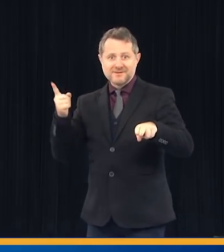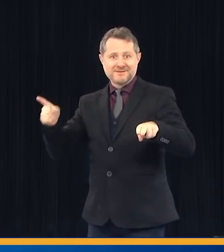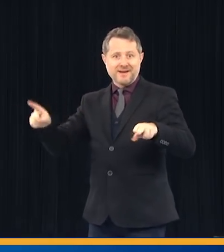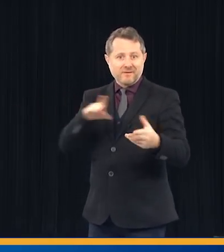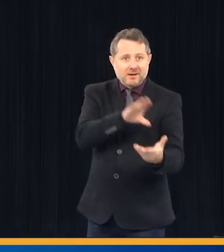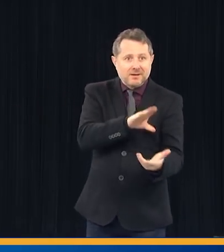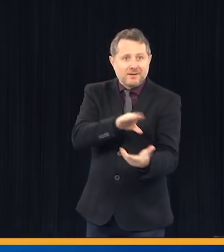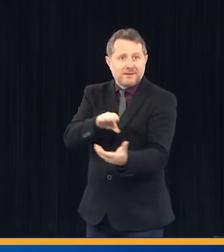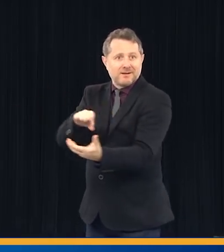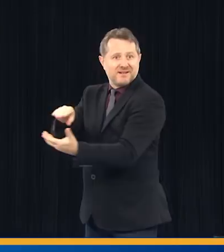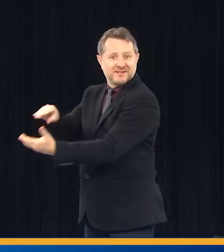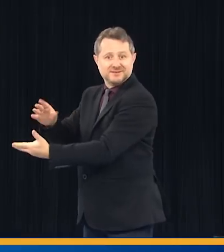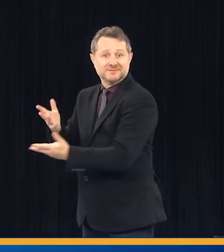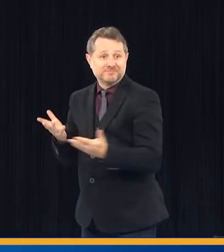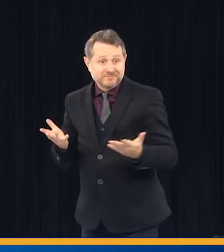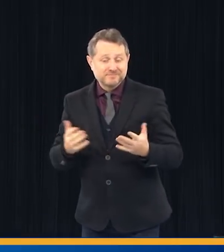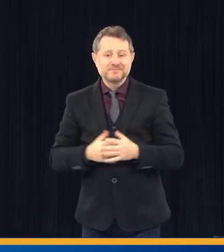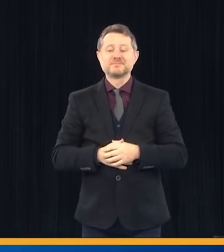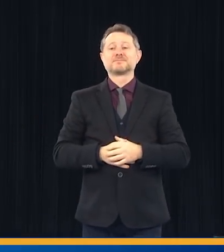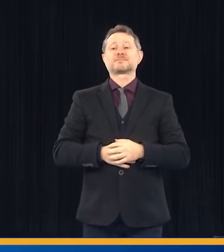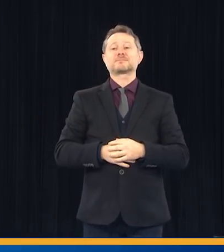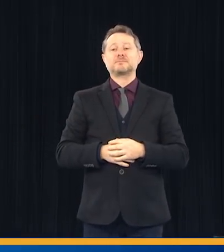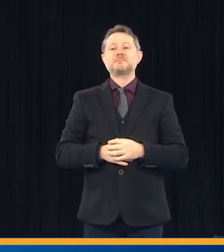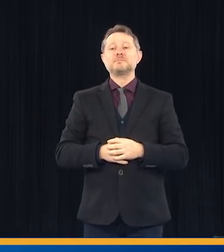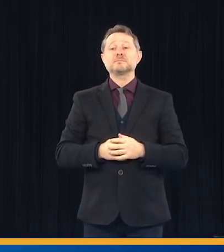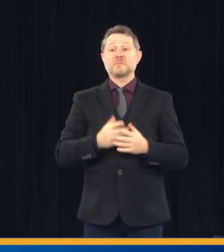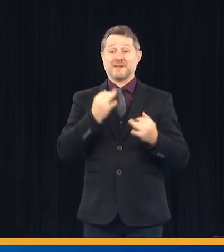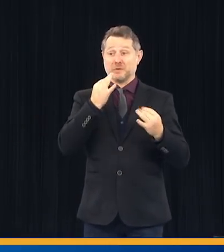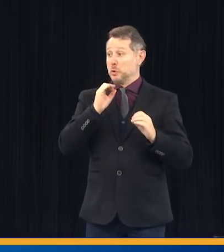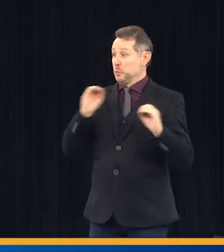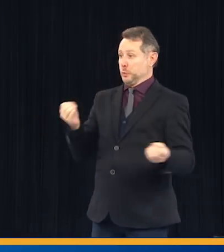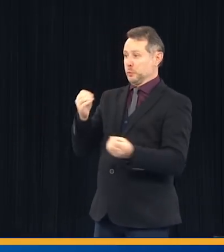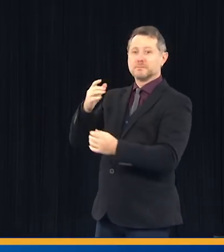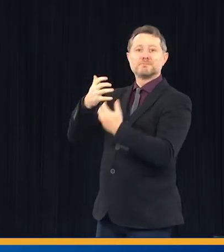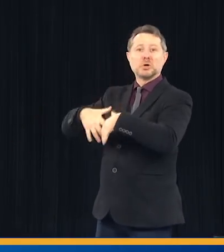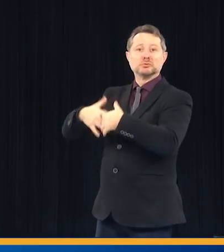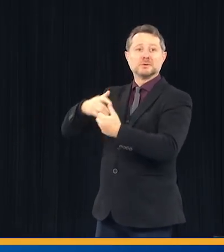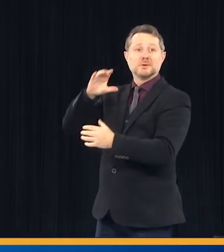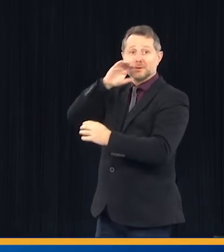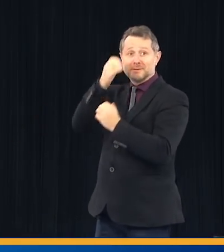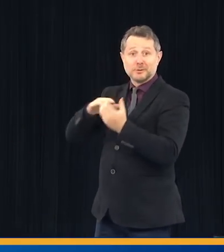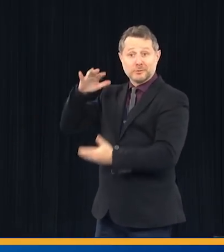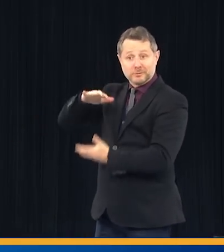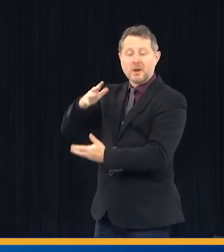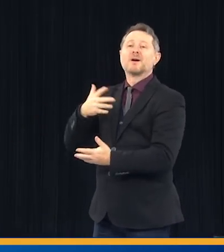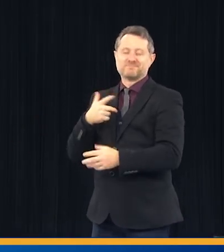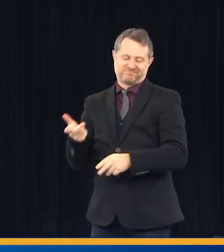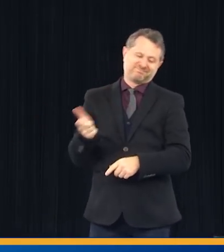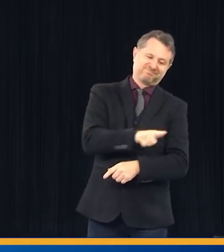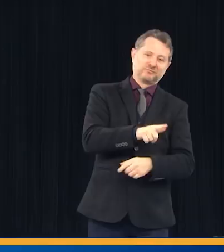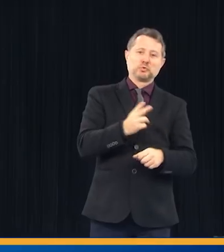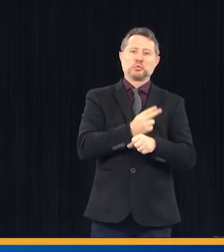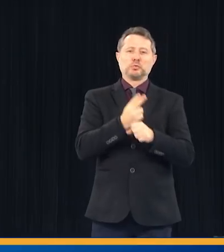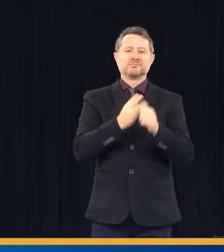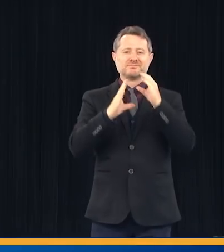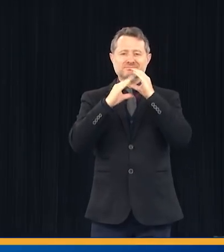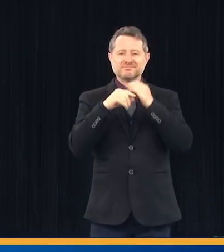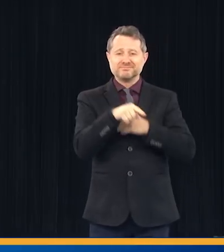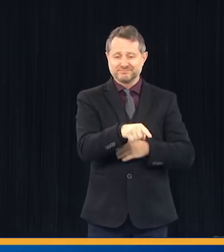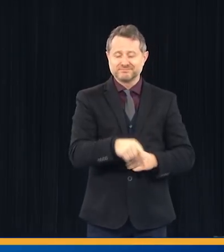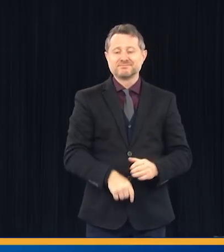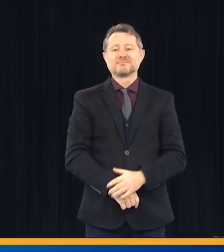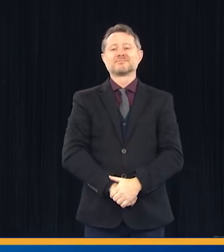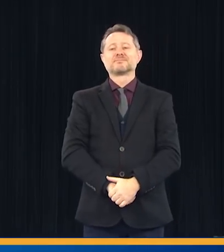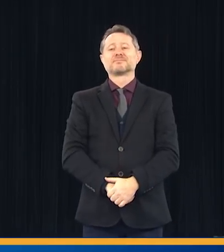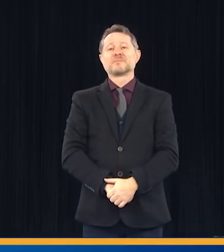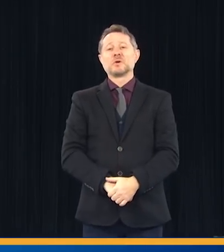those are bag valve masks. They're the alternative to ventilators. And in short answer